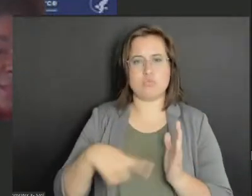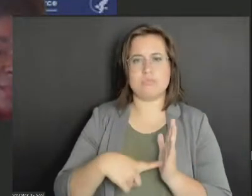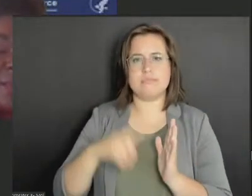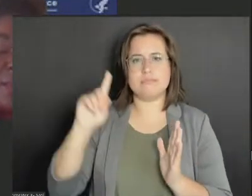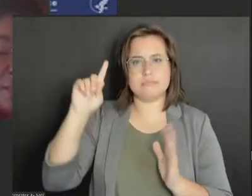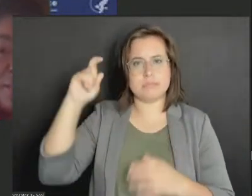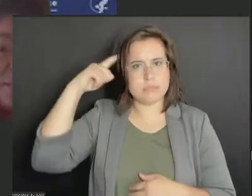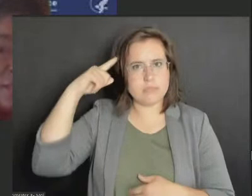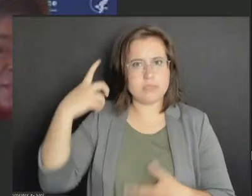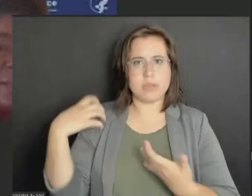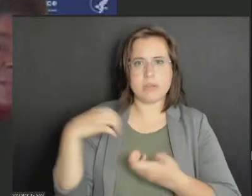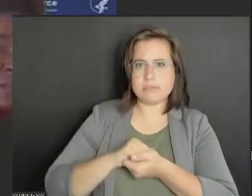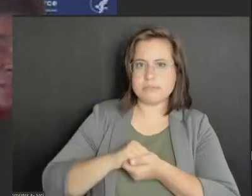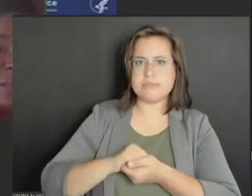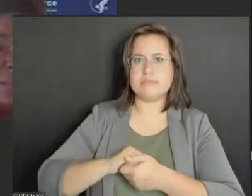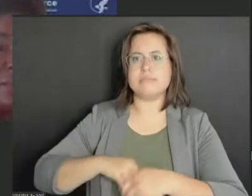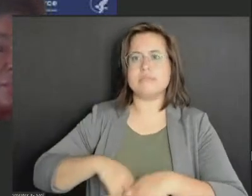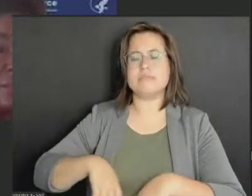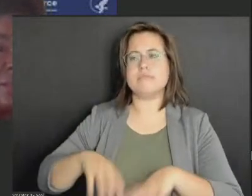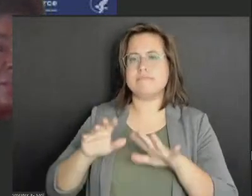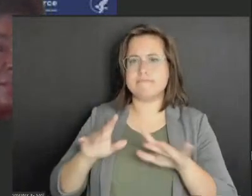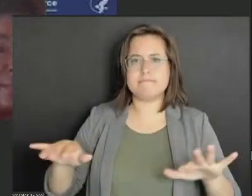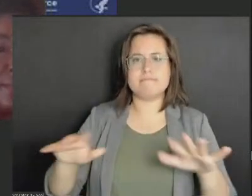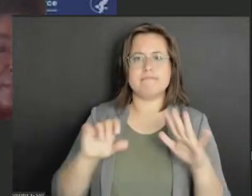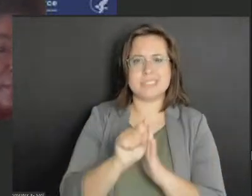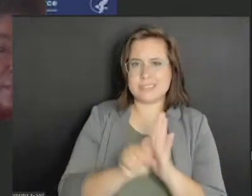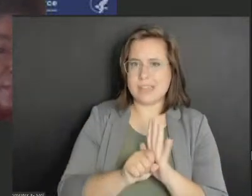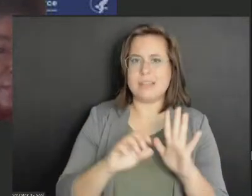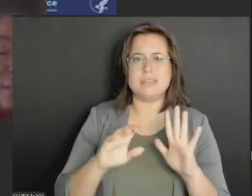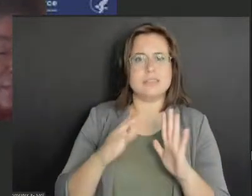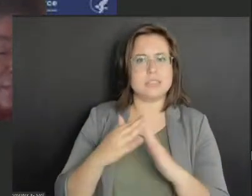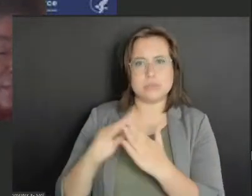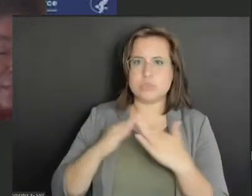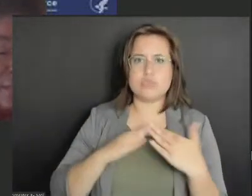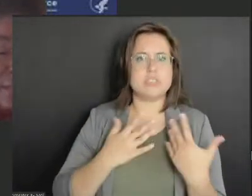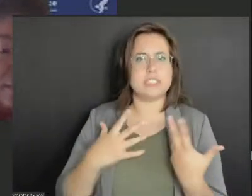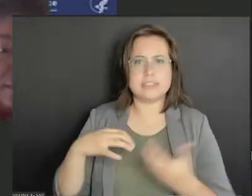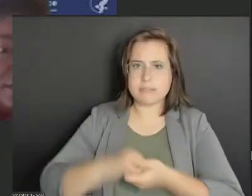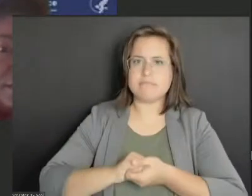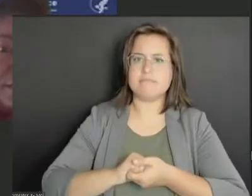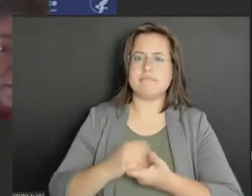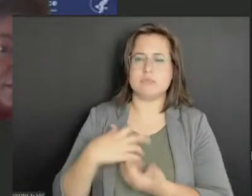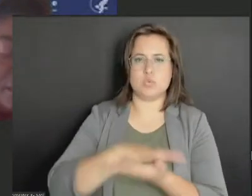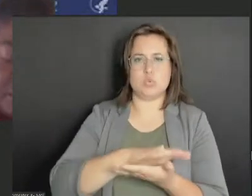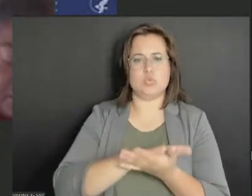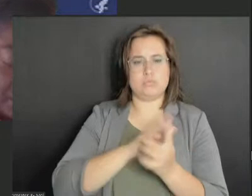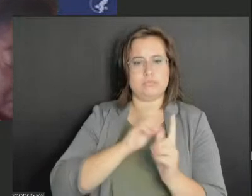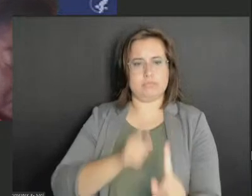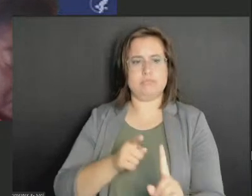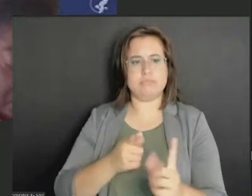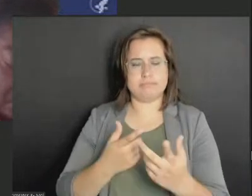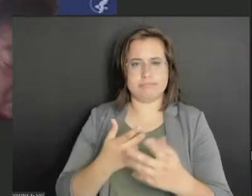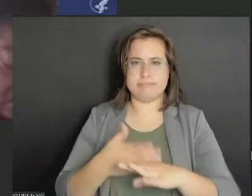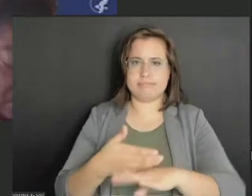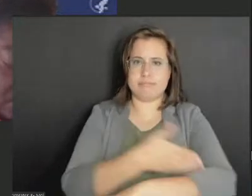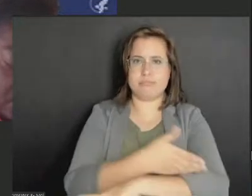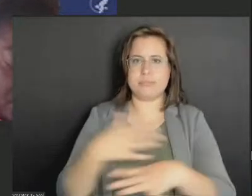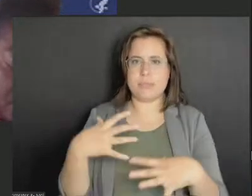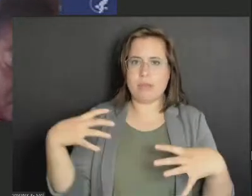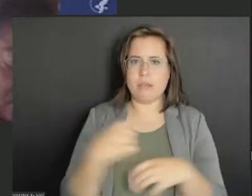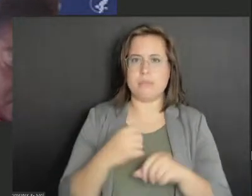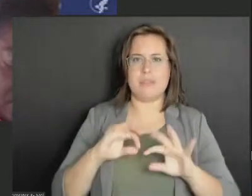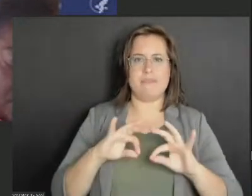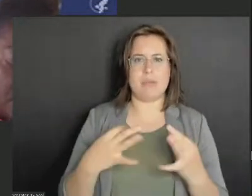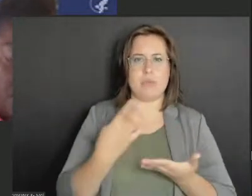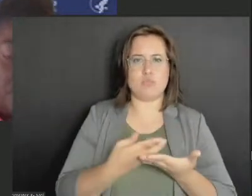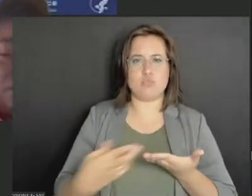in partnership with states and communities have in making schools the comprehensive family resource centers that they truly are.